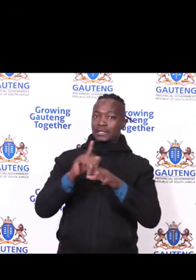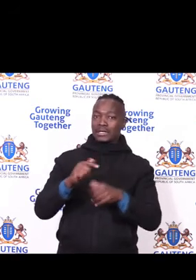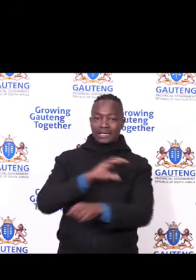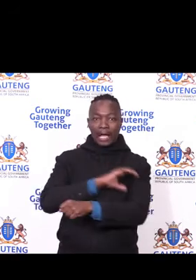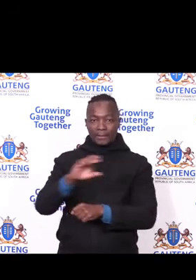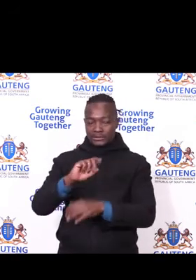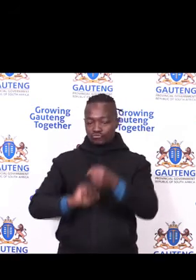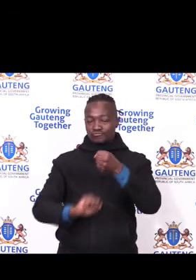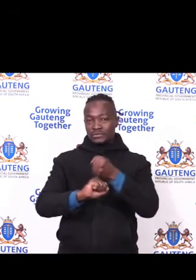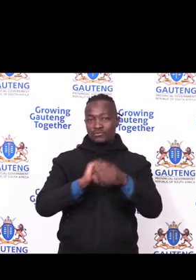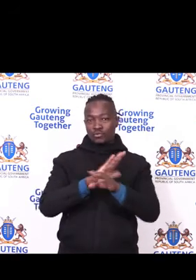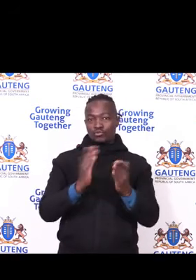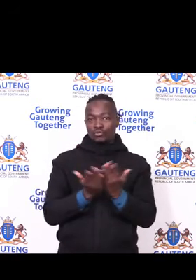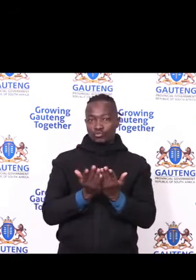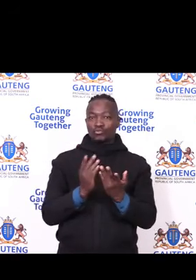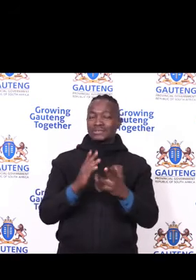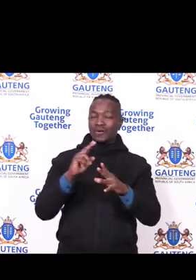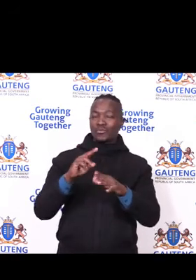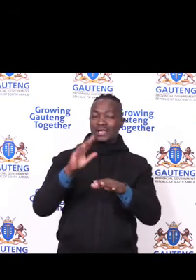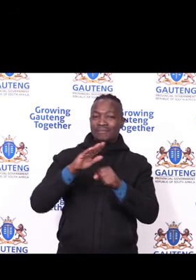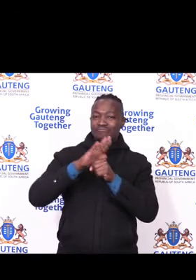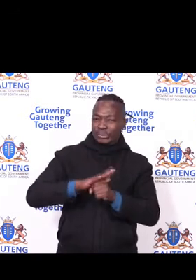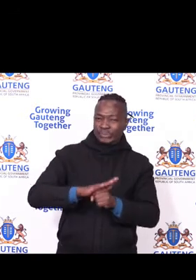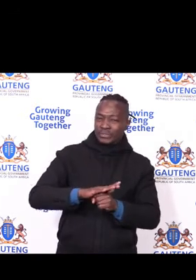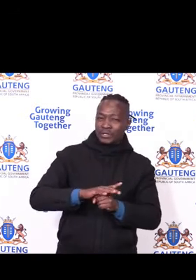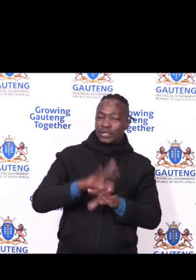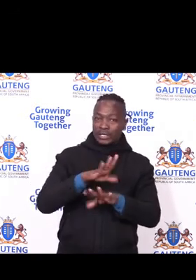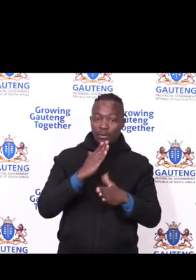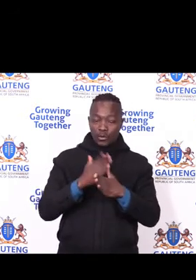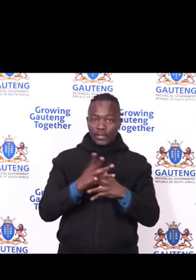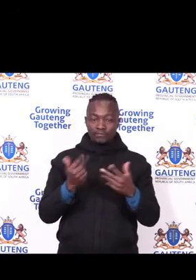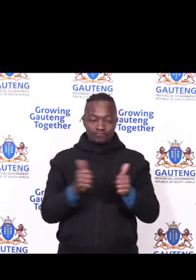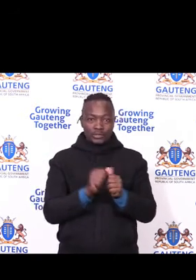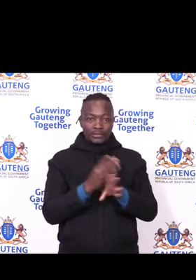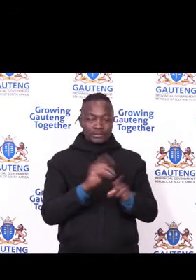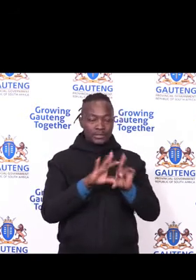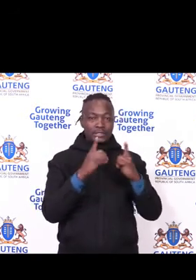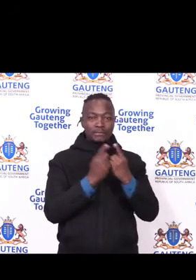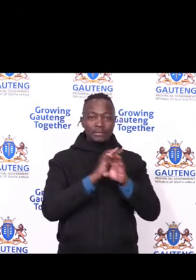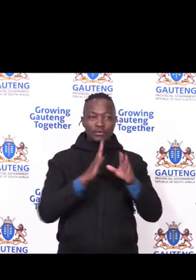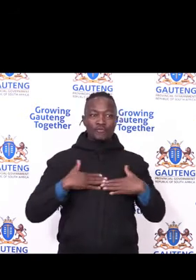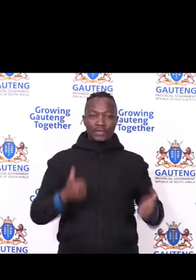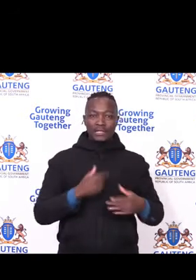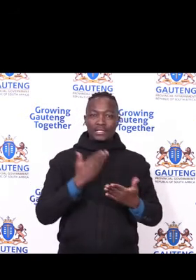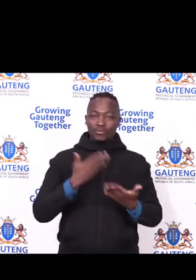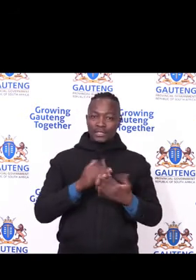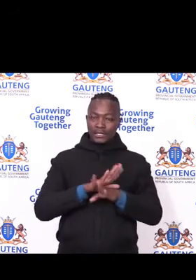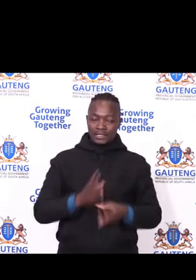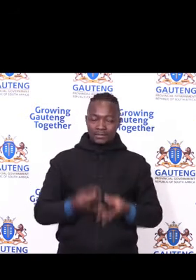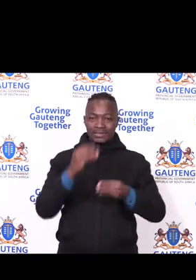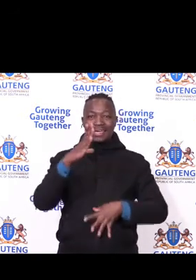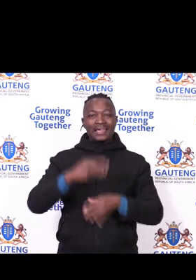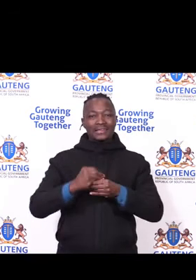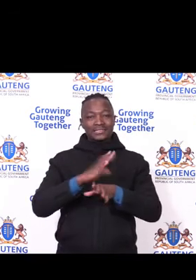schools is now overburdened. We are working together with the Department of Health to ensure that we can get additional support. And we're